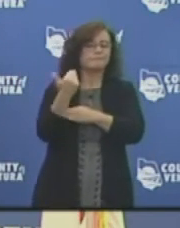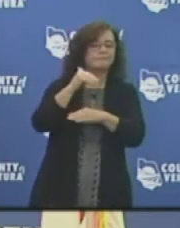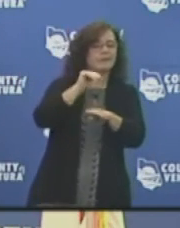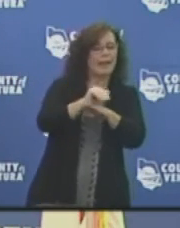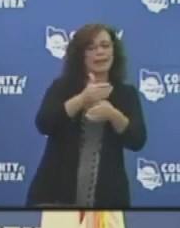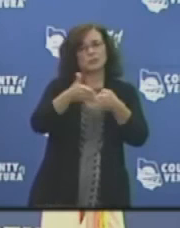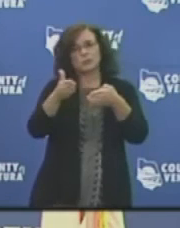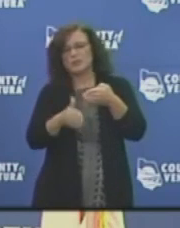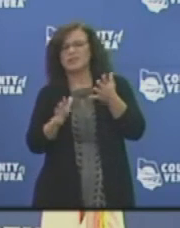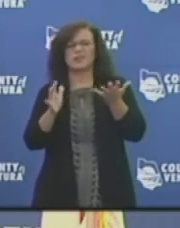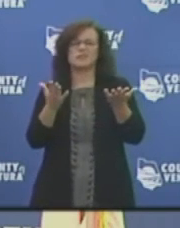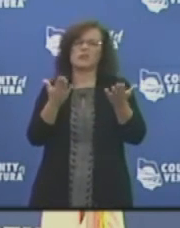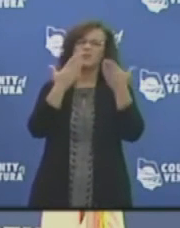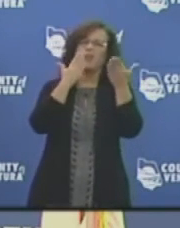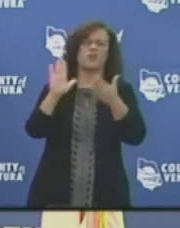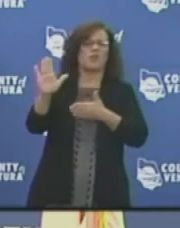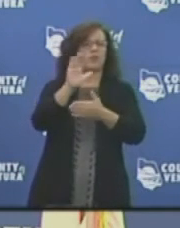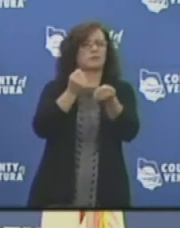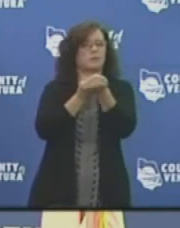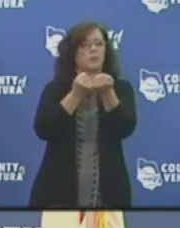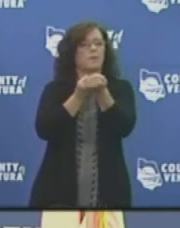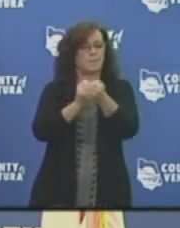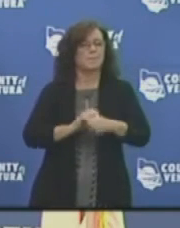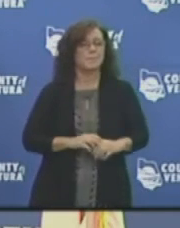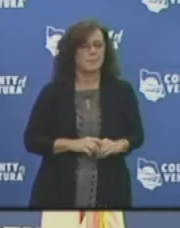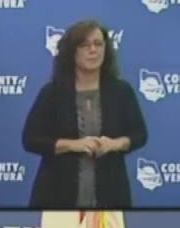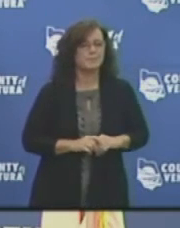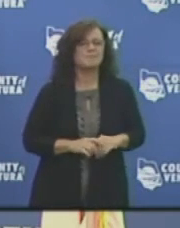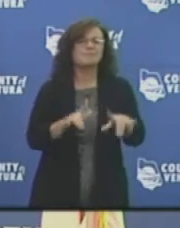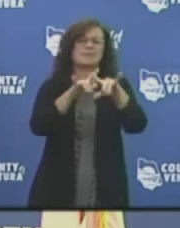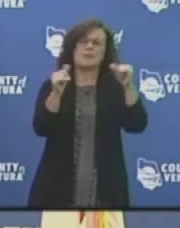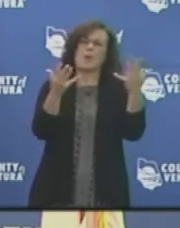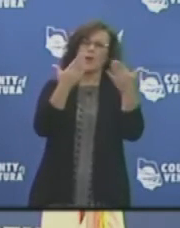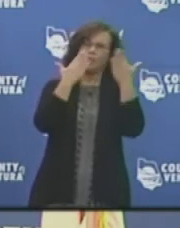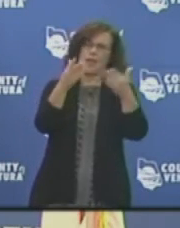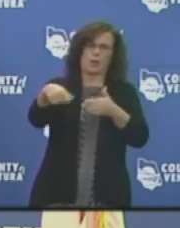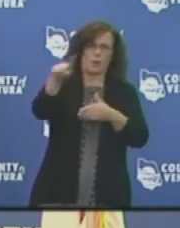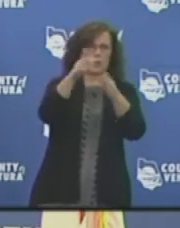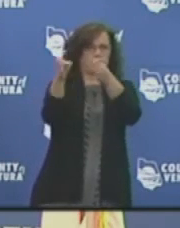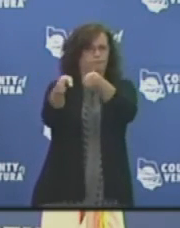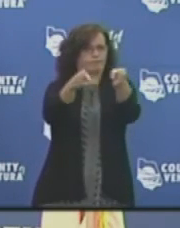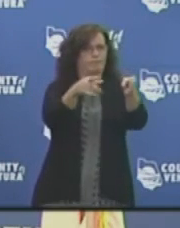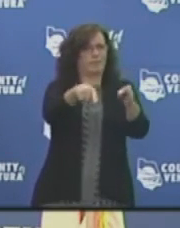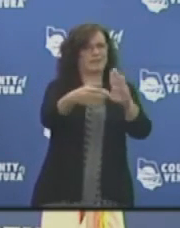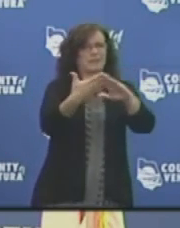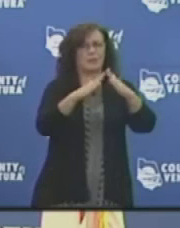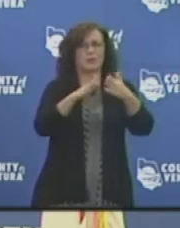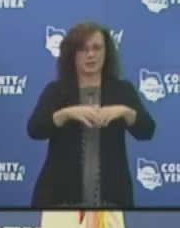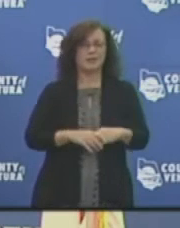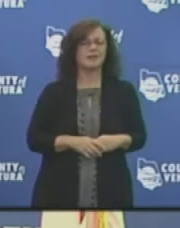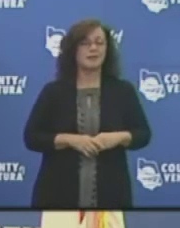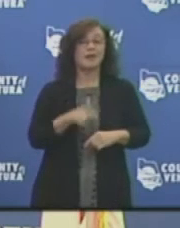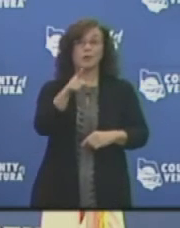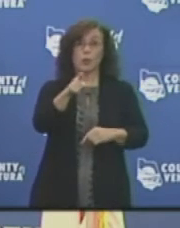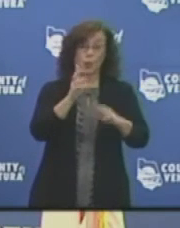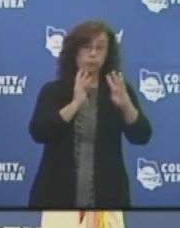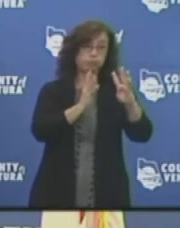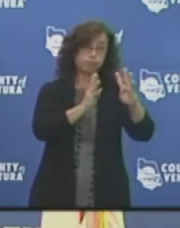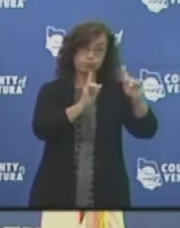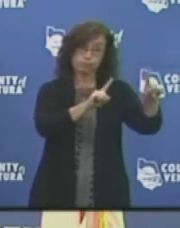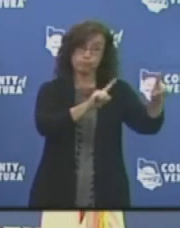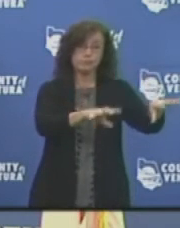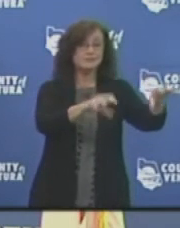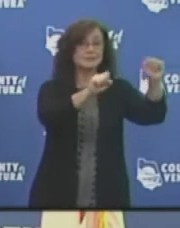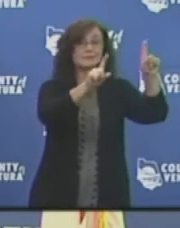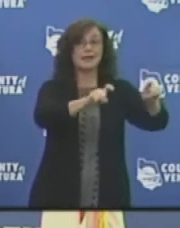and unwavering. Also wanted to thank you, the community, for what you've done in terms of testing. As you heard Dr.